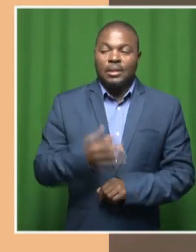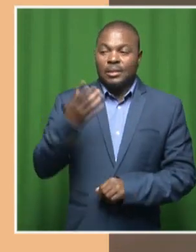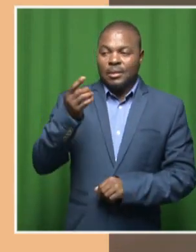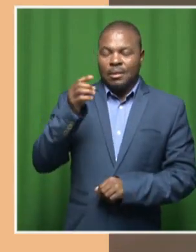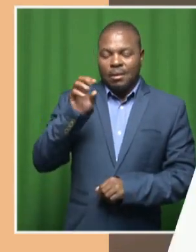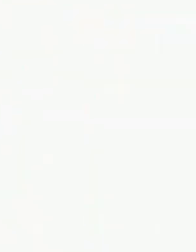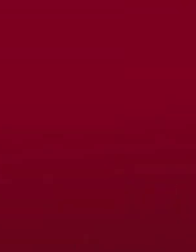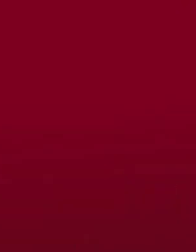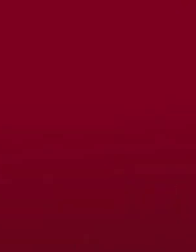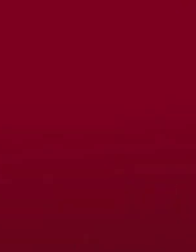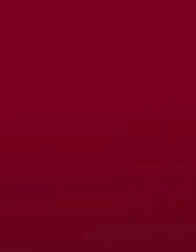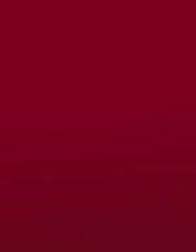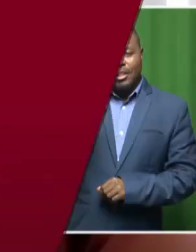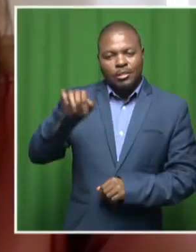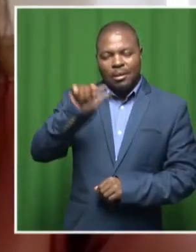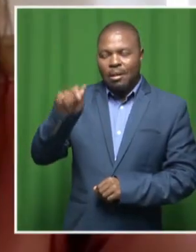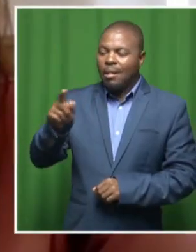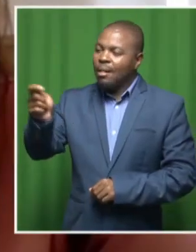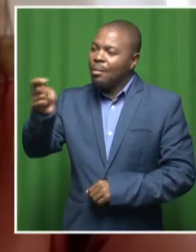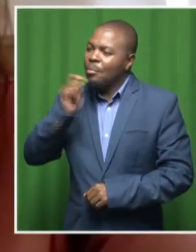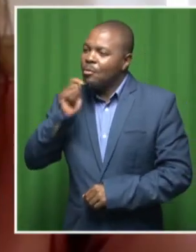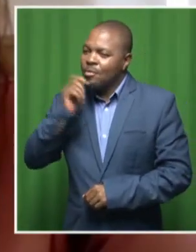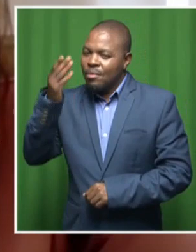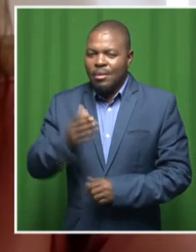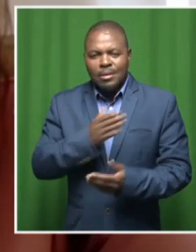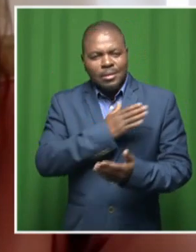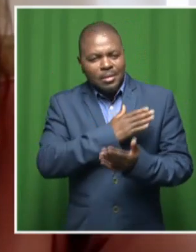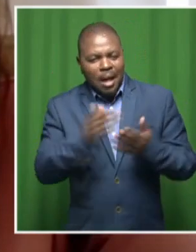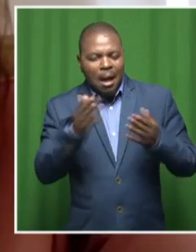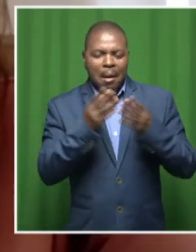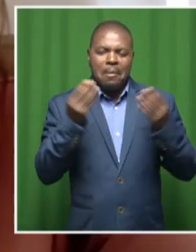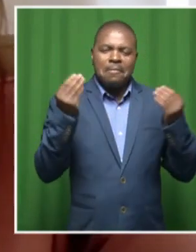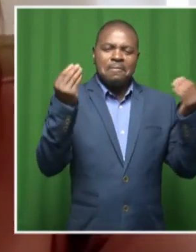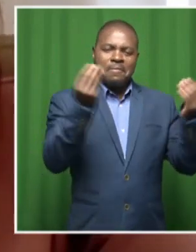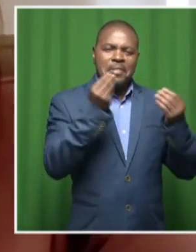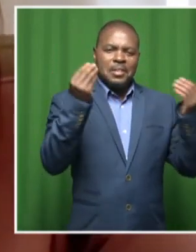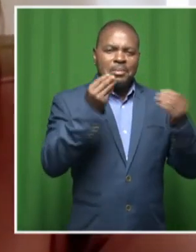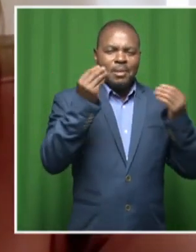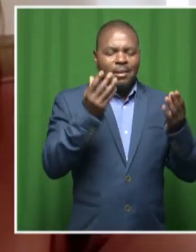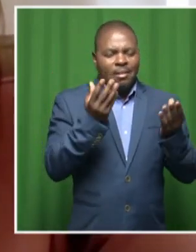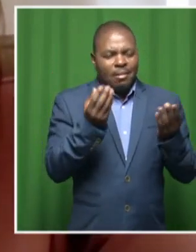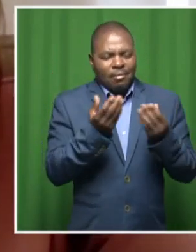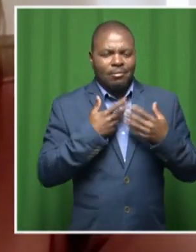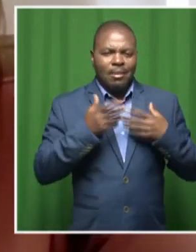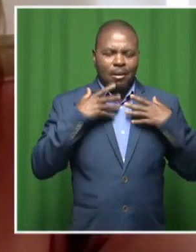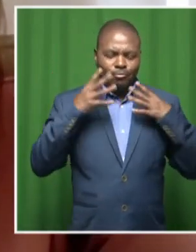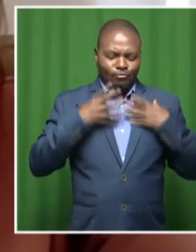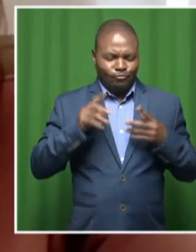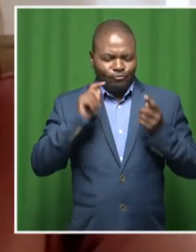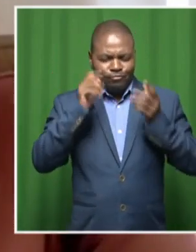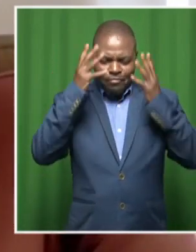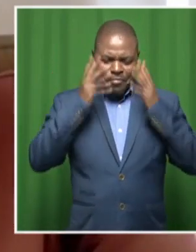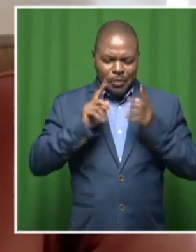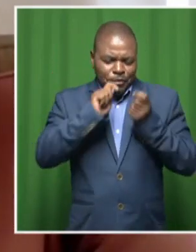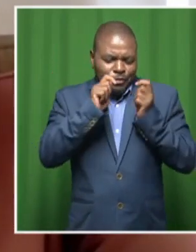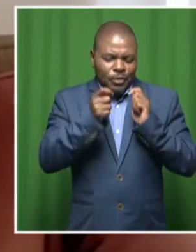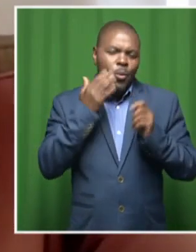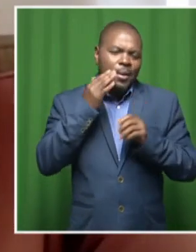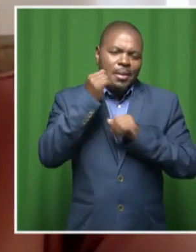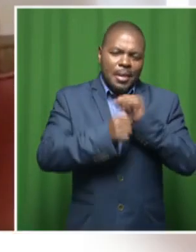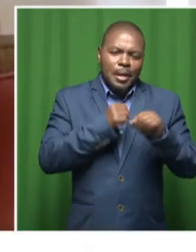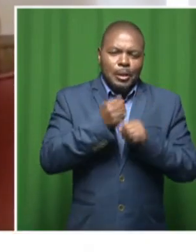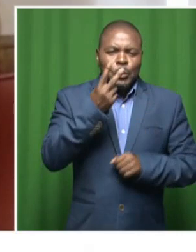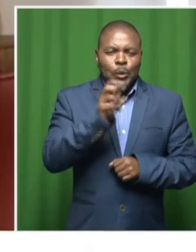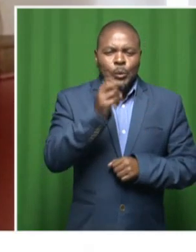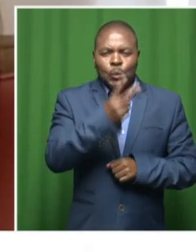a very good morning to you. I mean, what were some of the most popular cosmetic surgeries of 2022, and what will